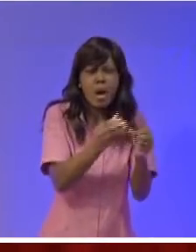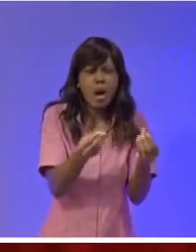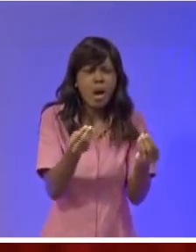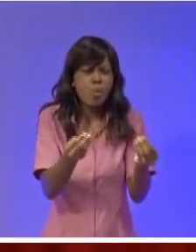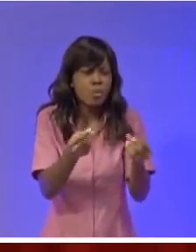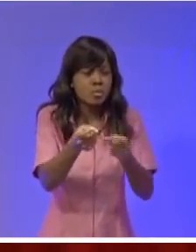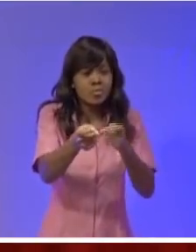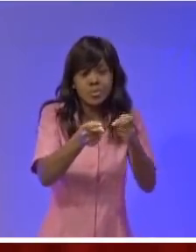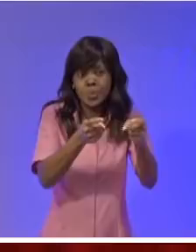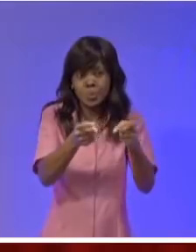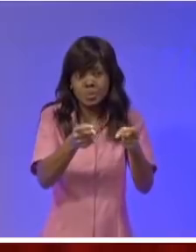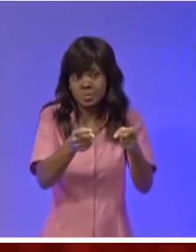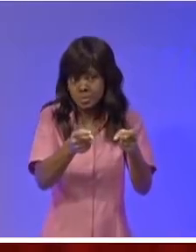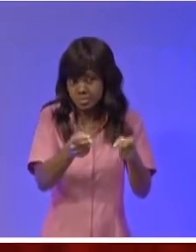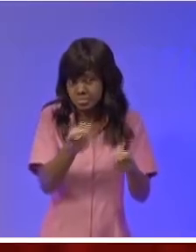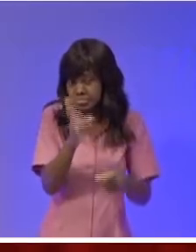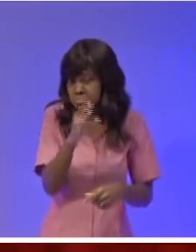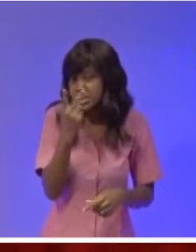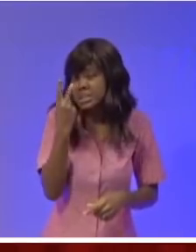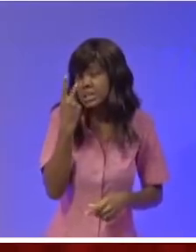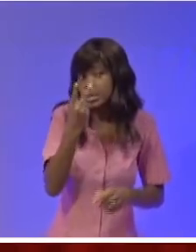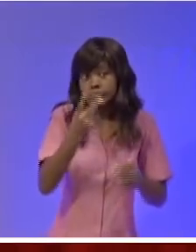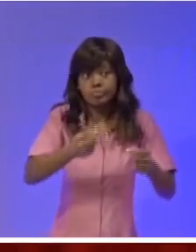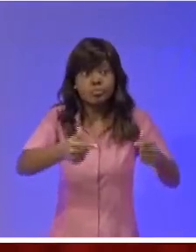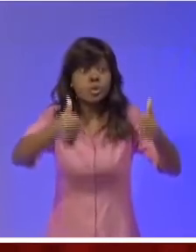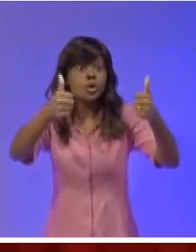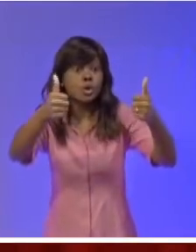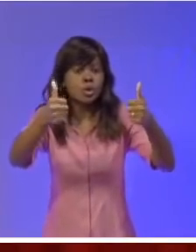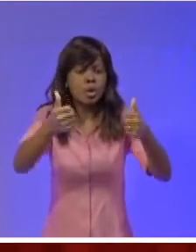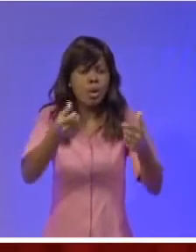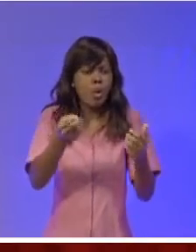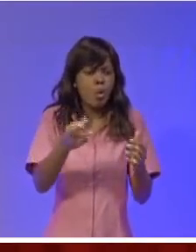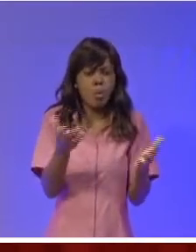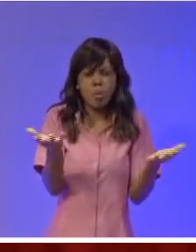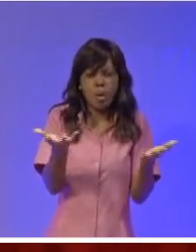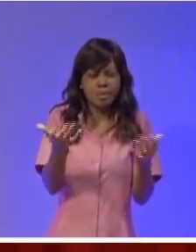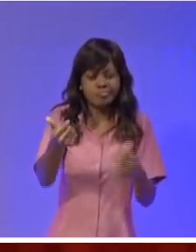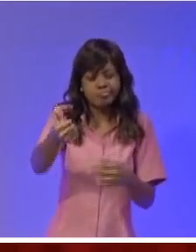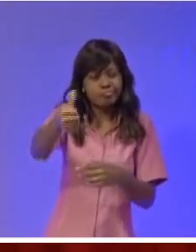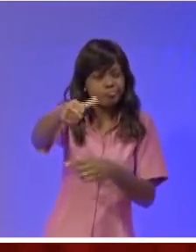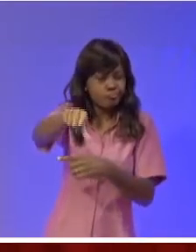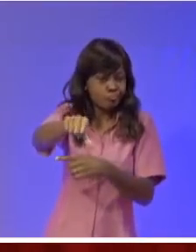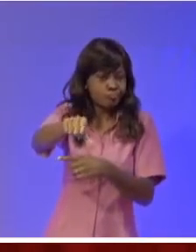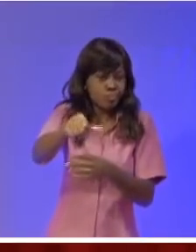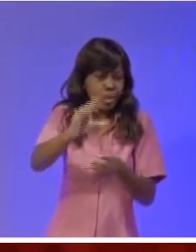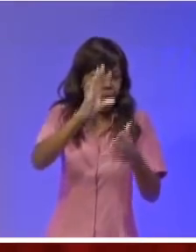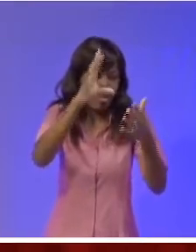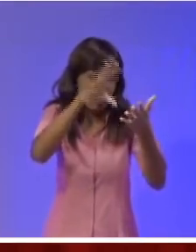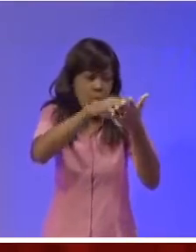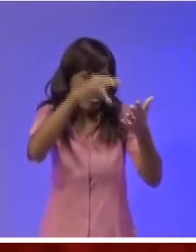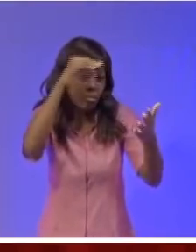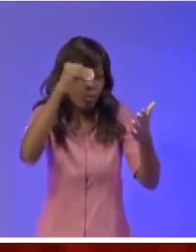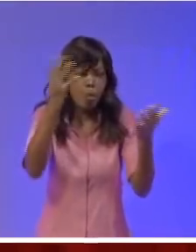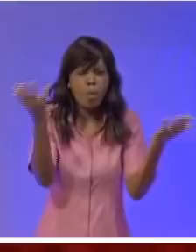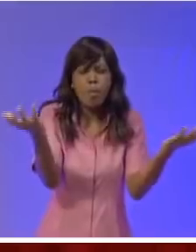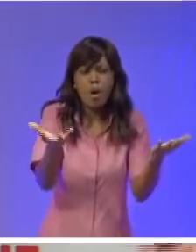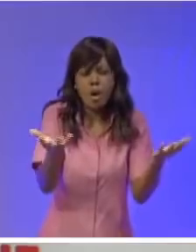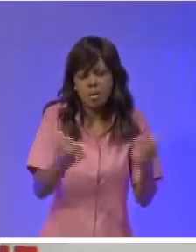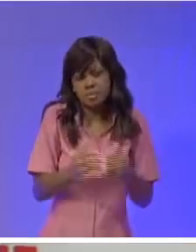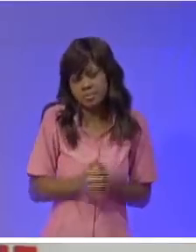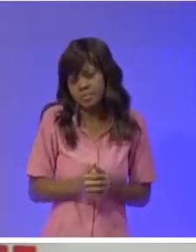well, or what could we have done differently, and what lessons are we carrying into 2022? Yeah, thanks.